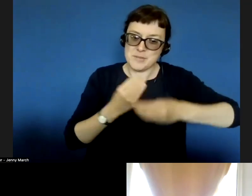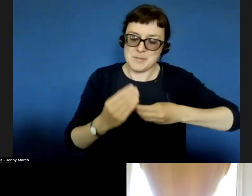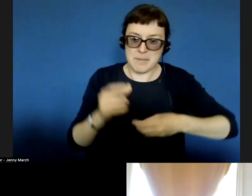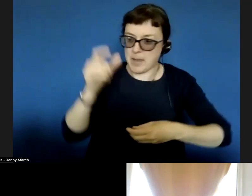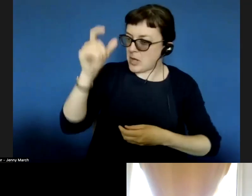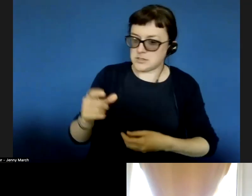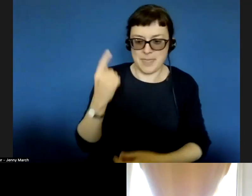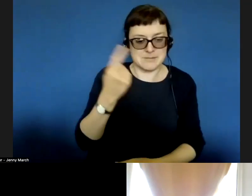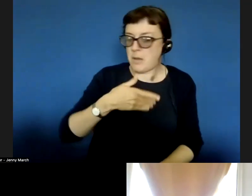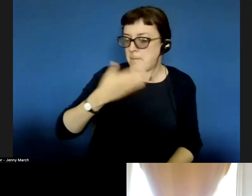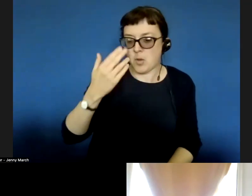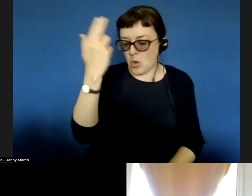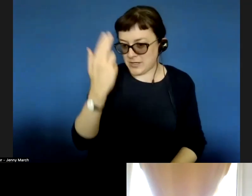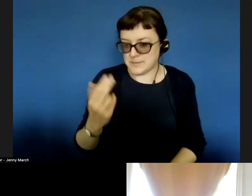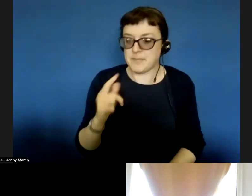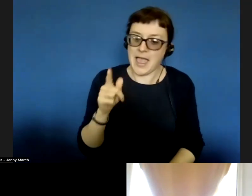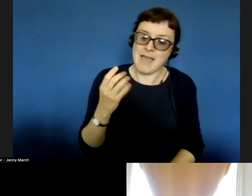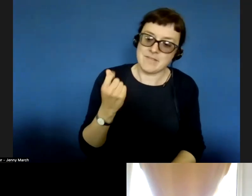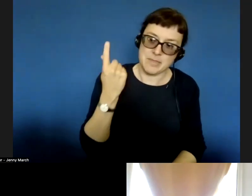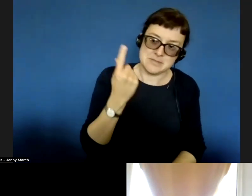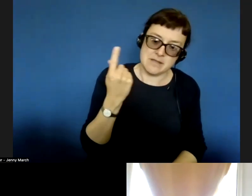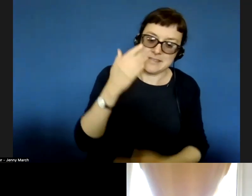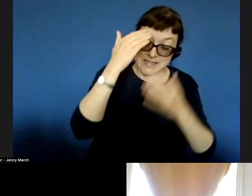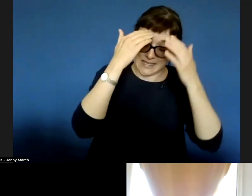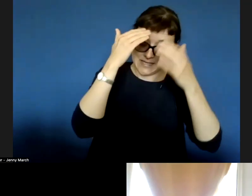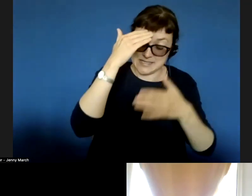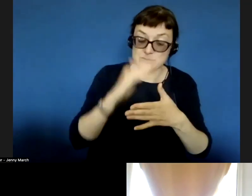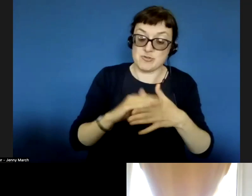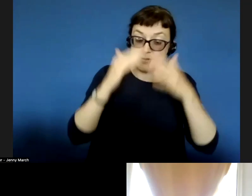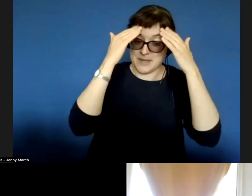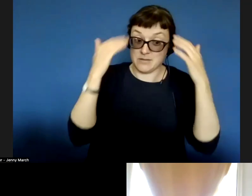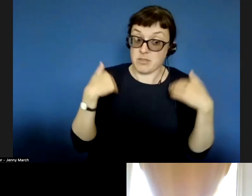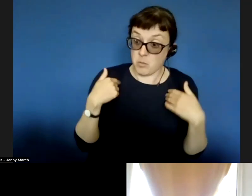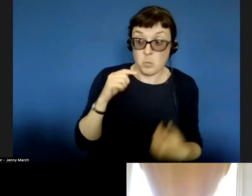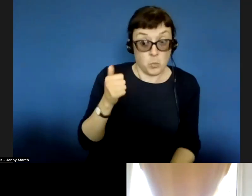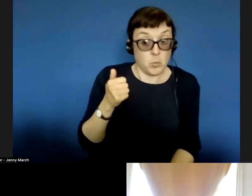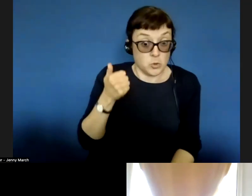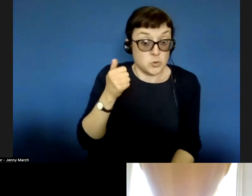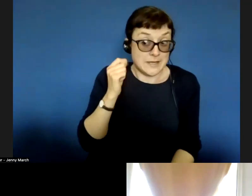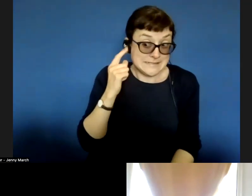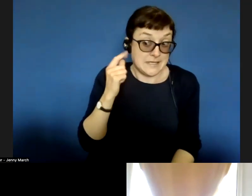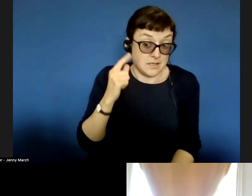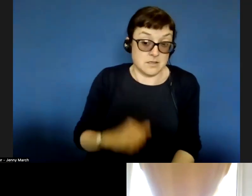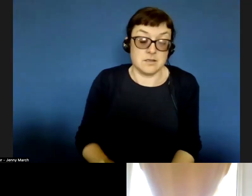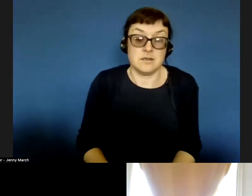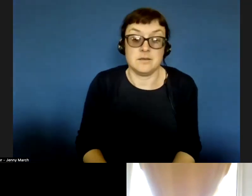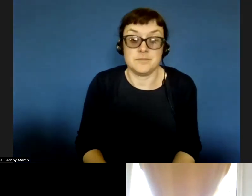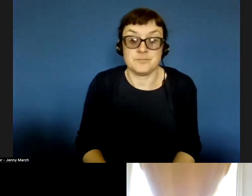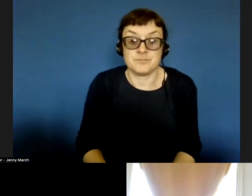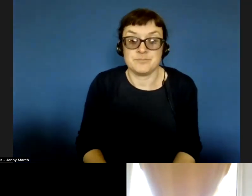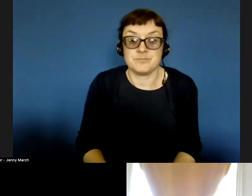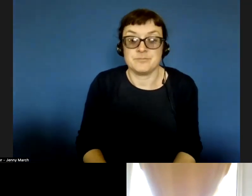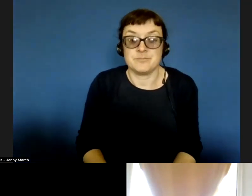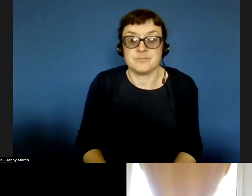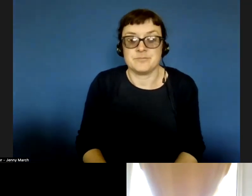but have lived experiences of mental health. I think that's a really interesting idea. These idea of, you know,